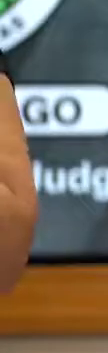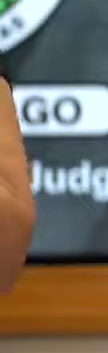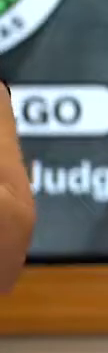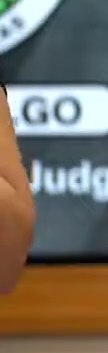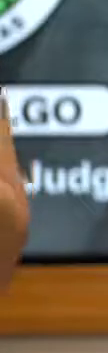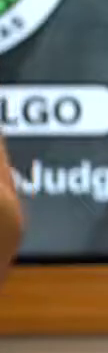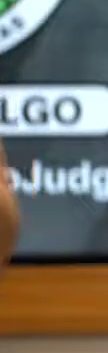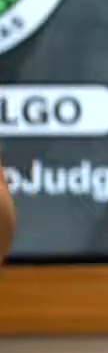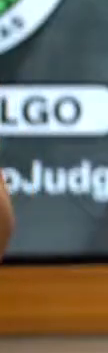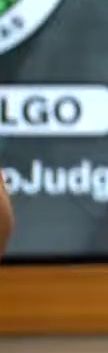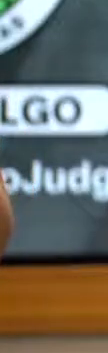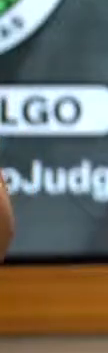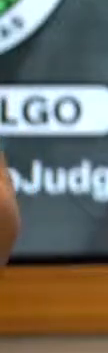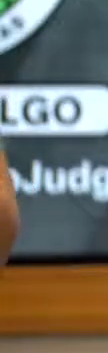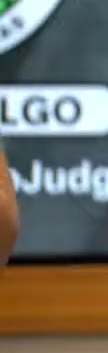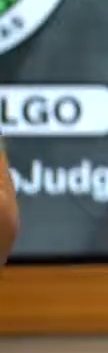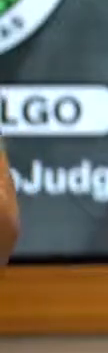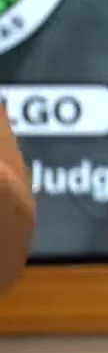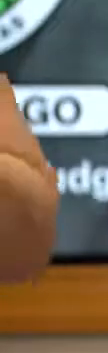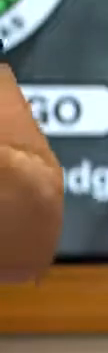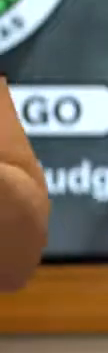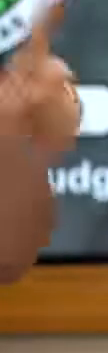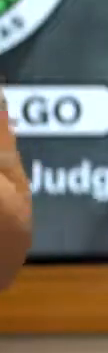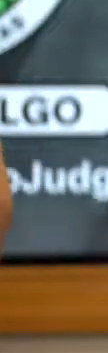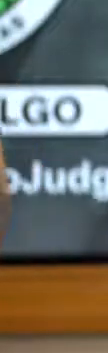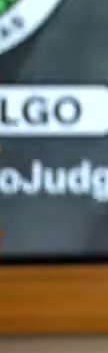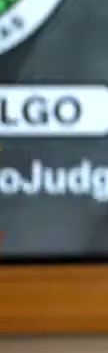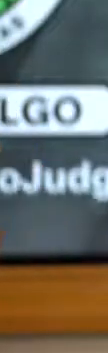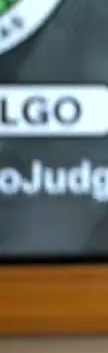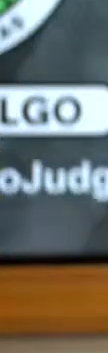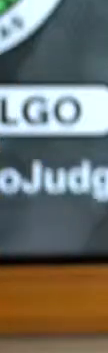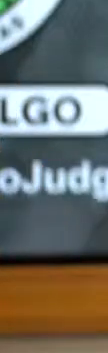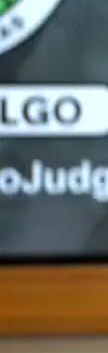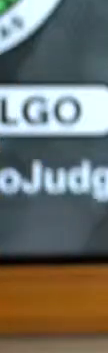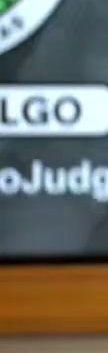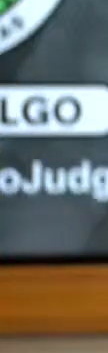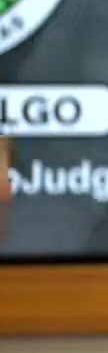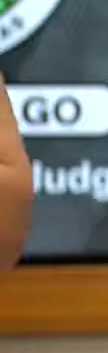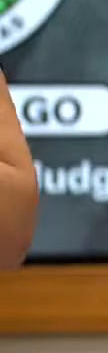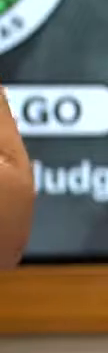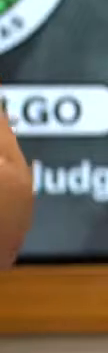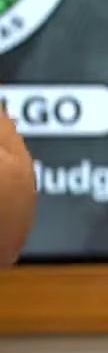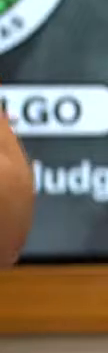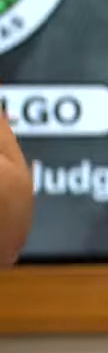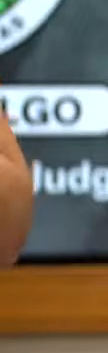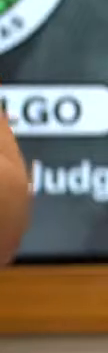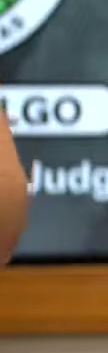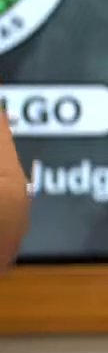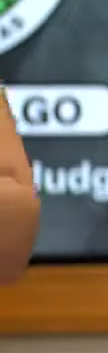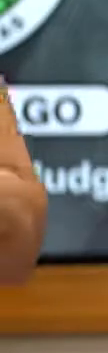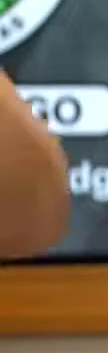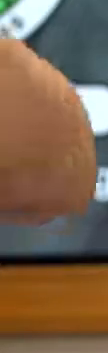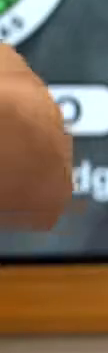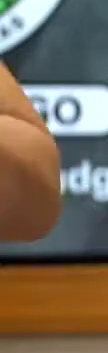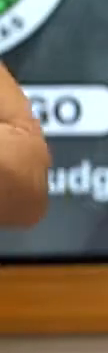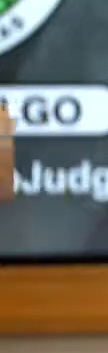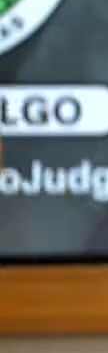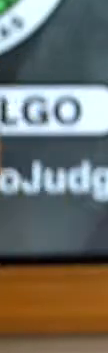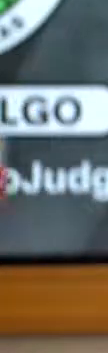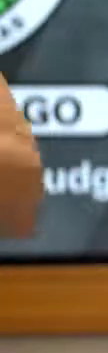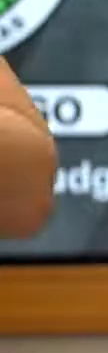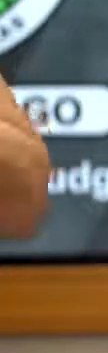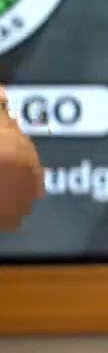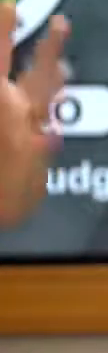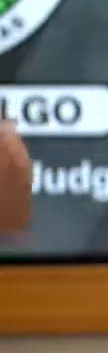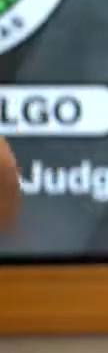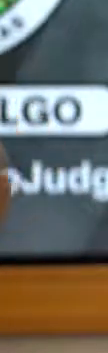test all those who are seeking a test. Part of the reason I'm so focused on hospitalizations in this conversation and in the analyses that